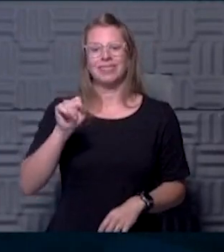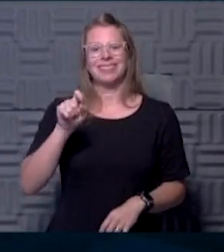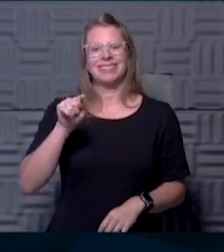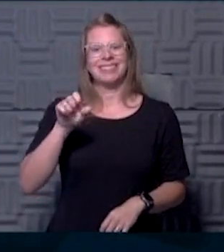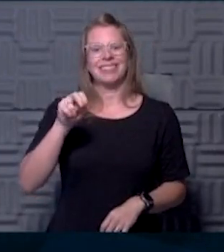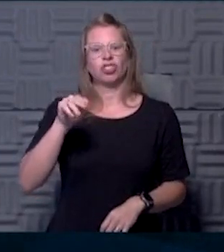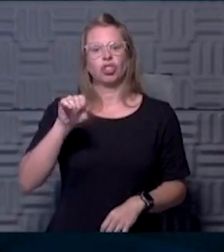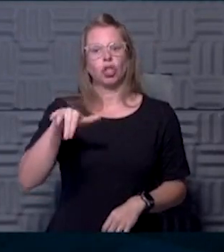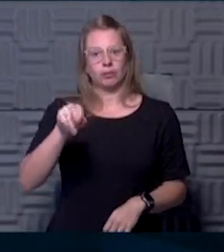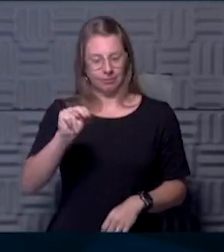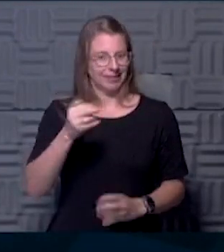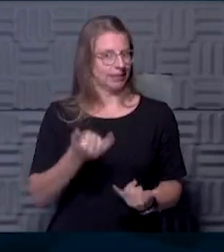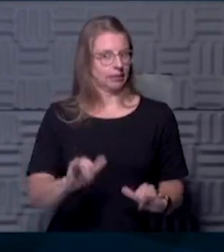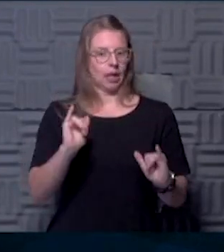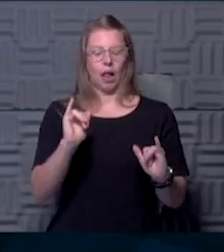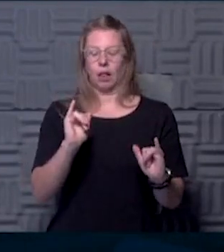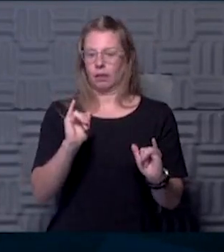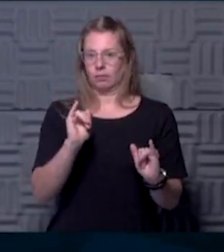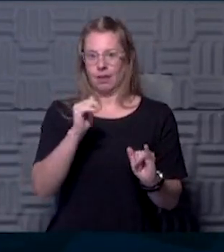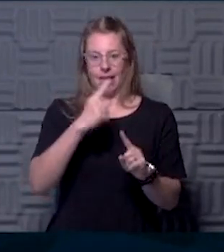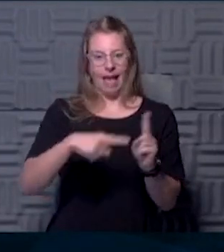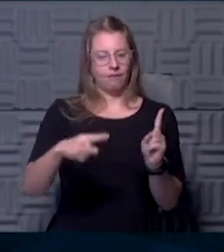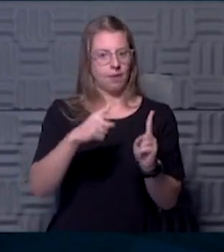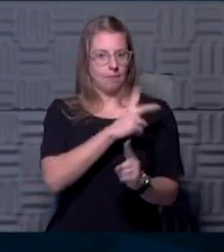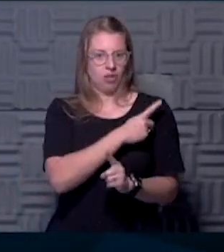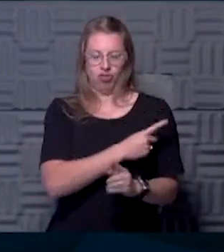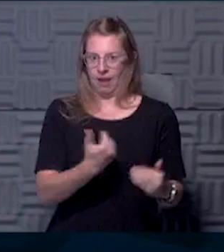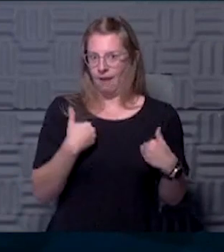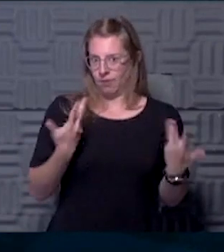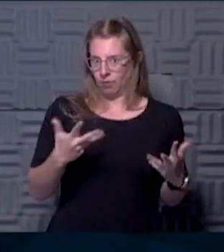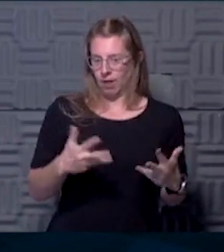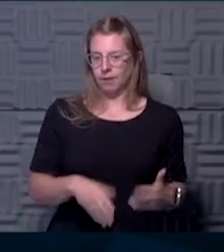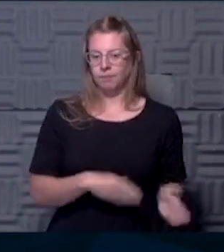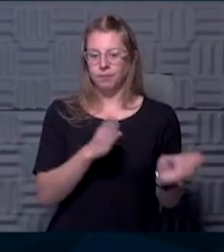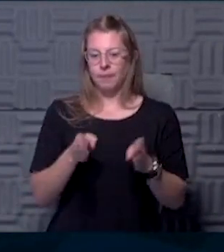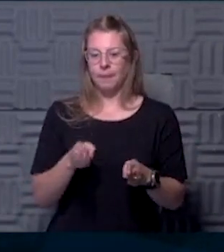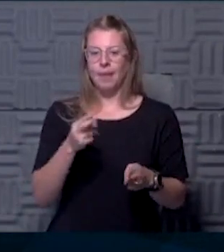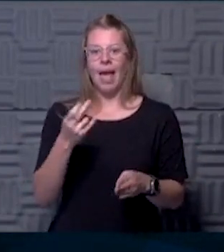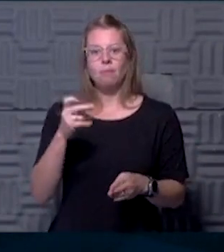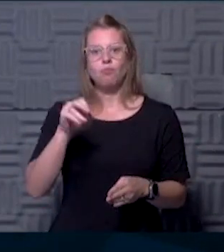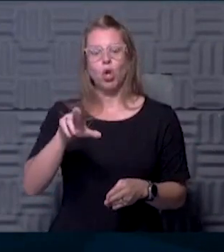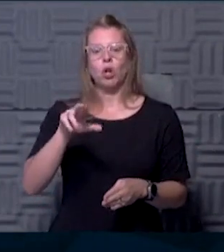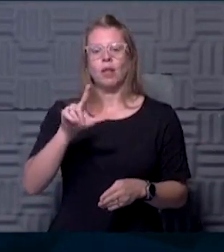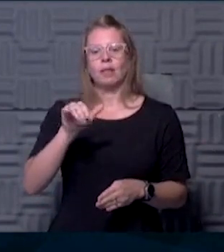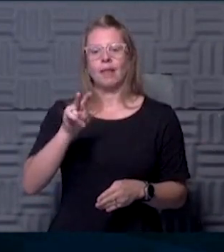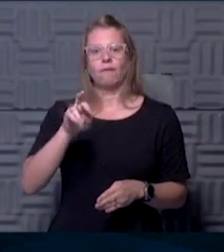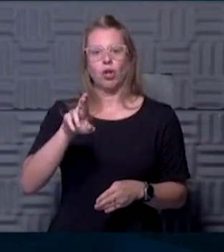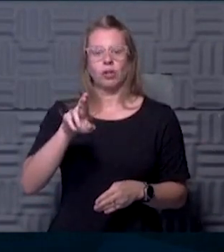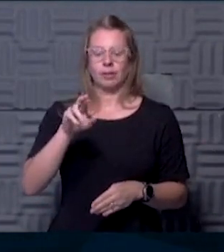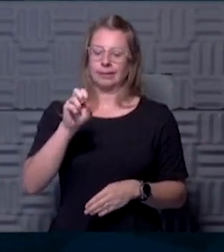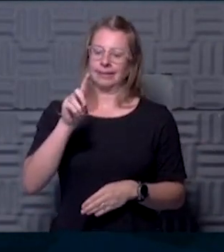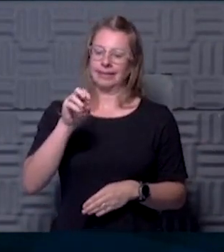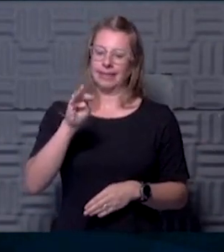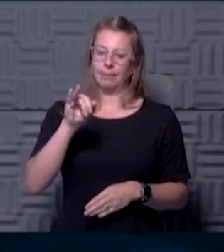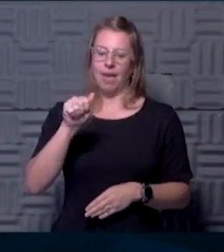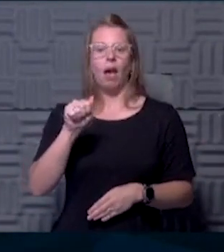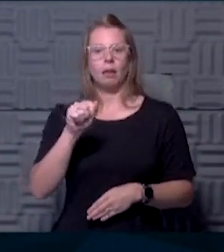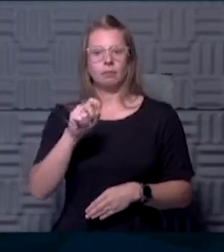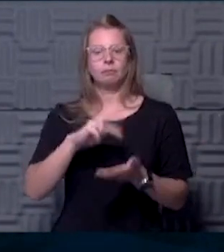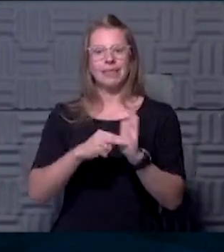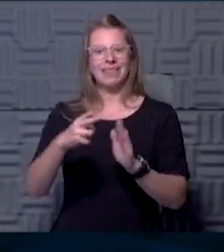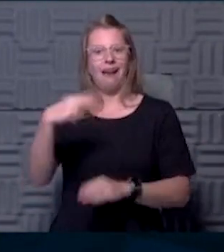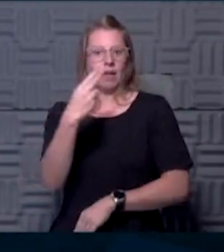by far the most common. It's still present in about half of the patients. Hyperlipidemia, so high cholesterol, another very